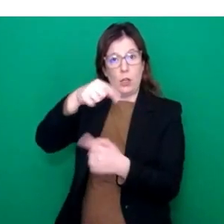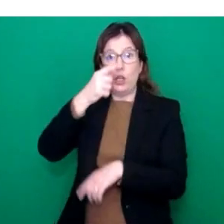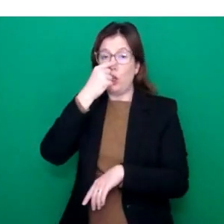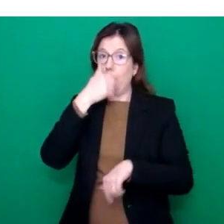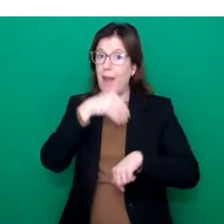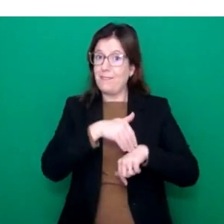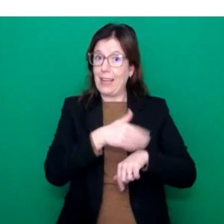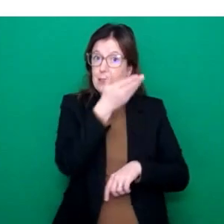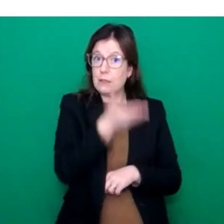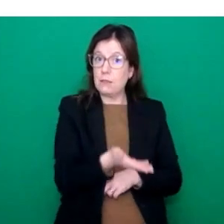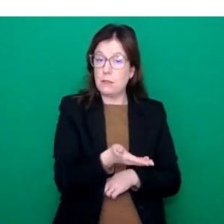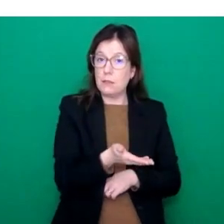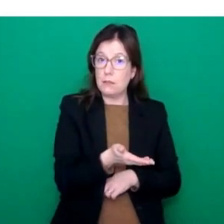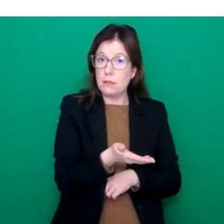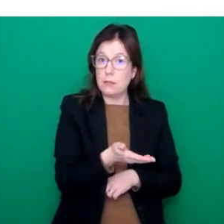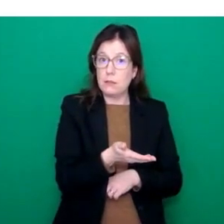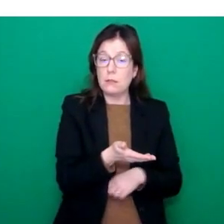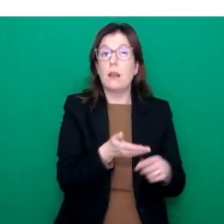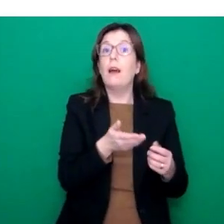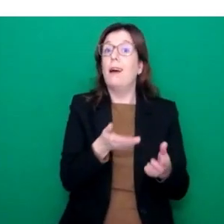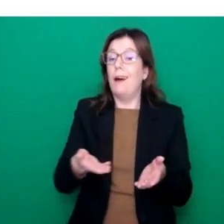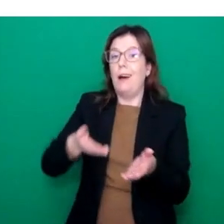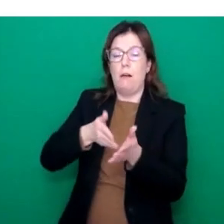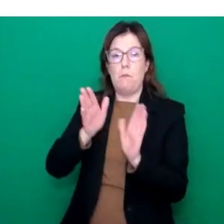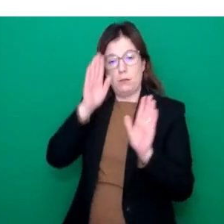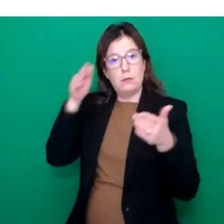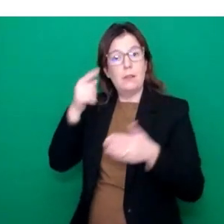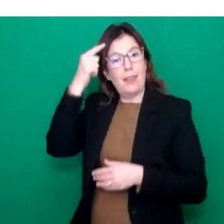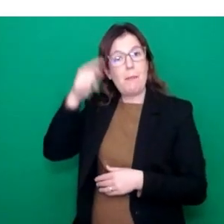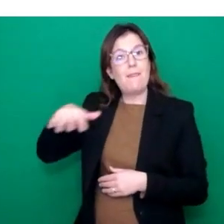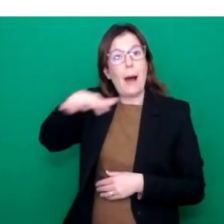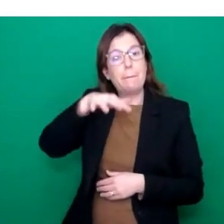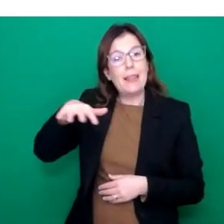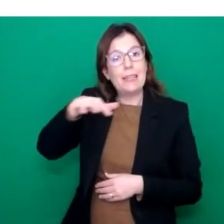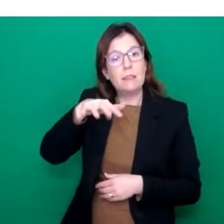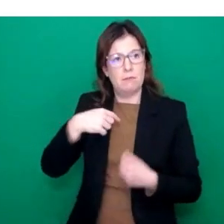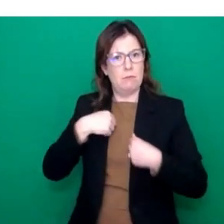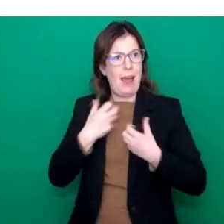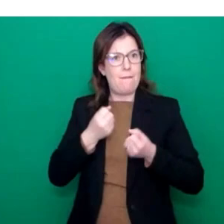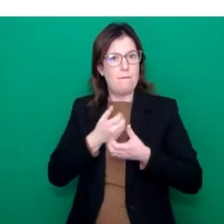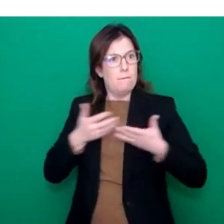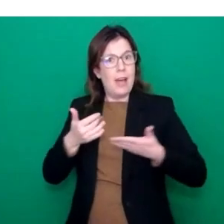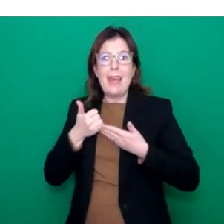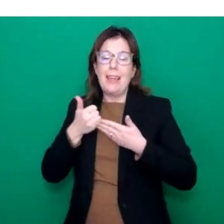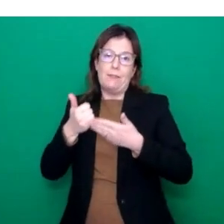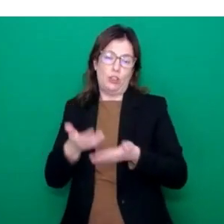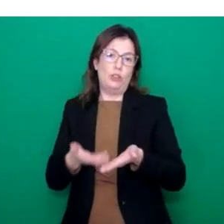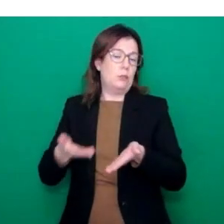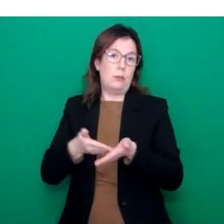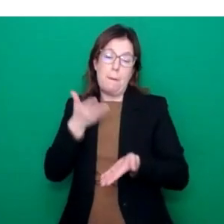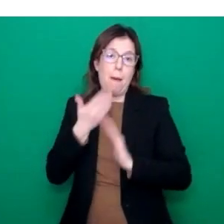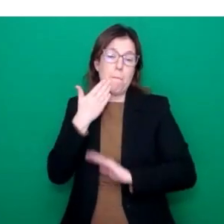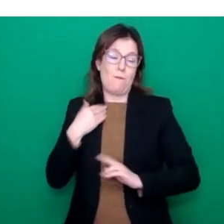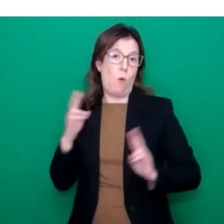them, and how that then affects the family. So we do a lot more family intervention work nowadays than what we used